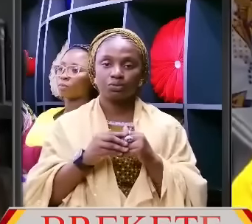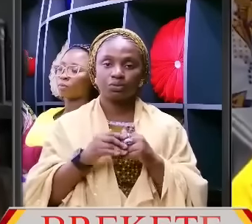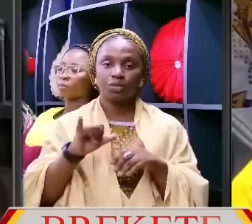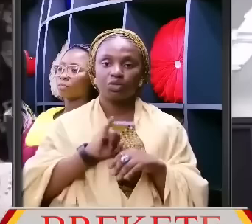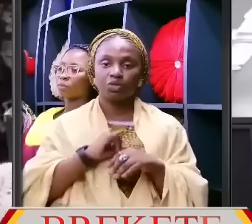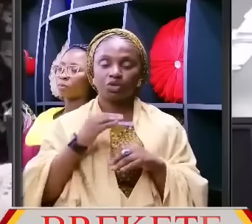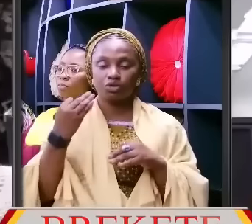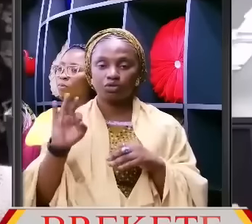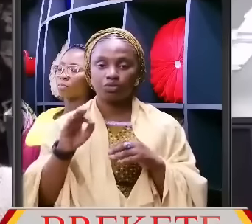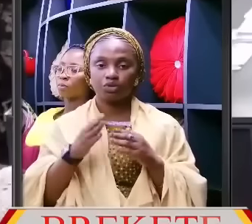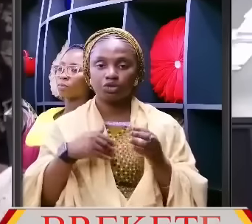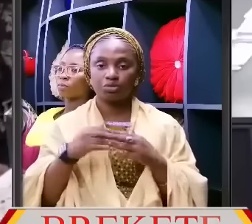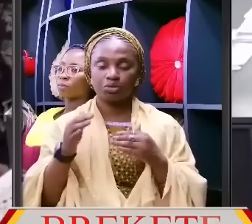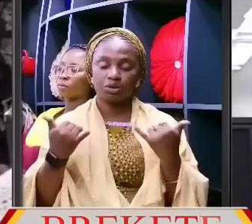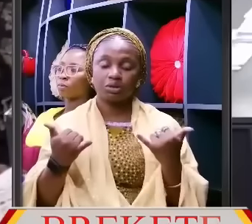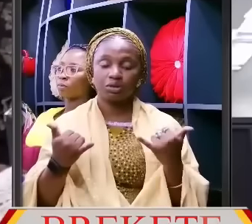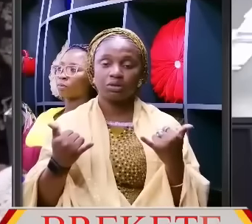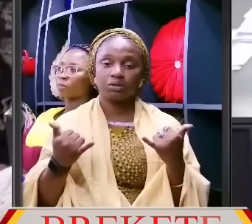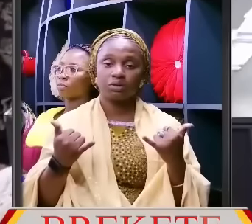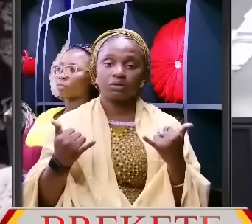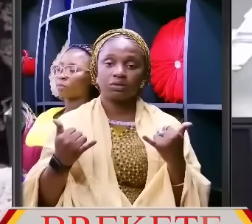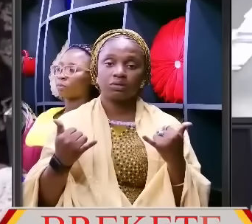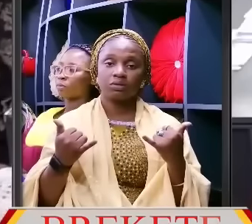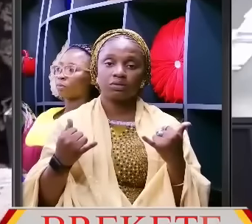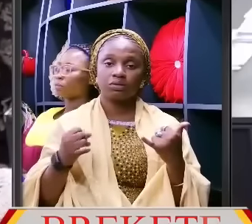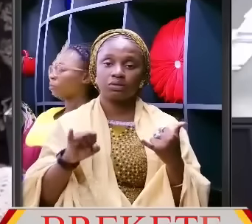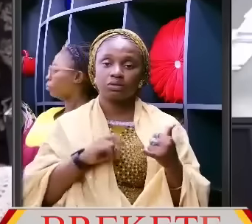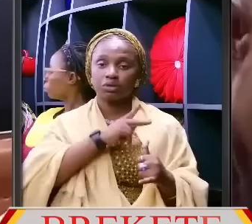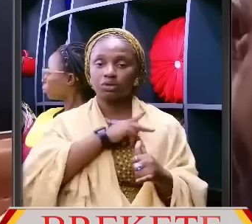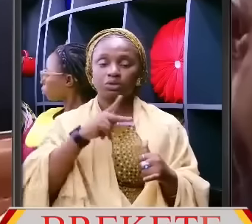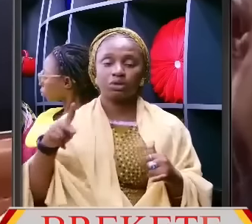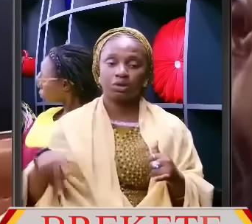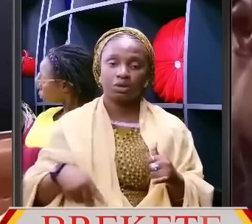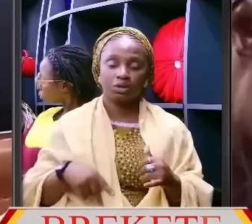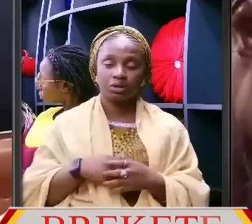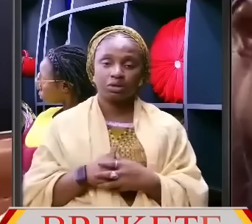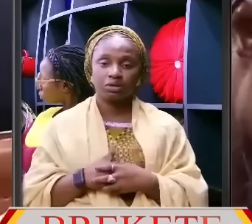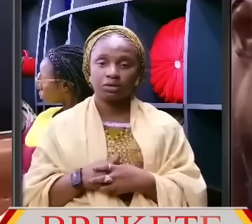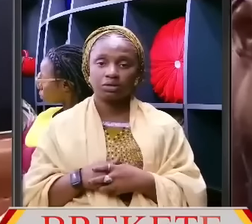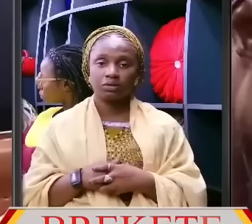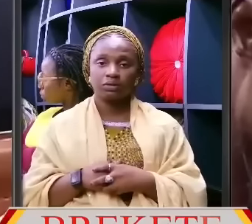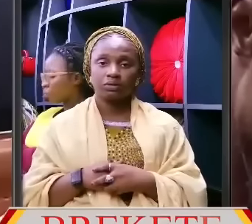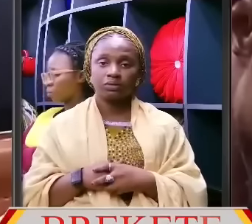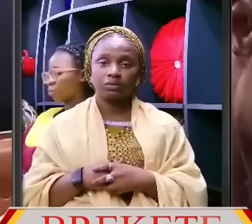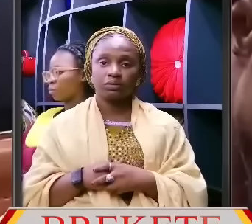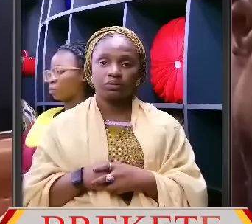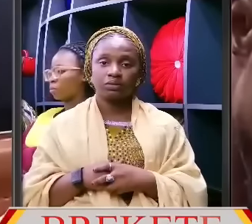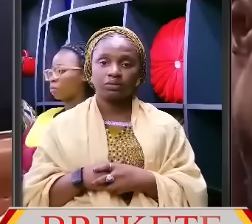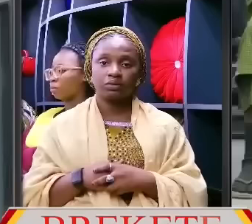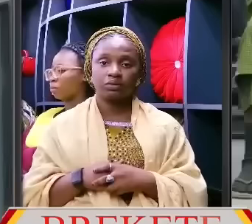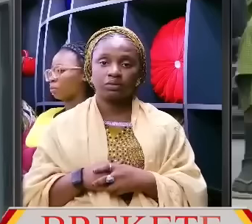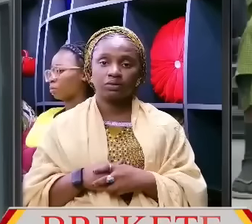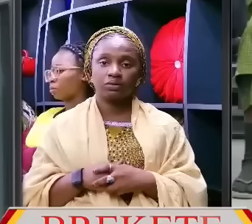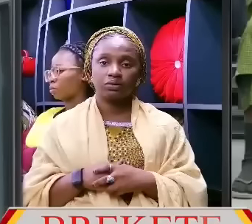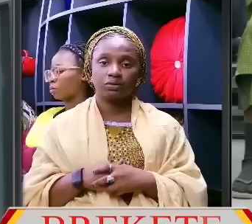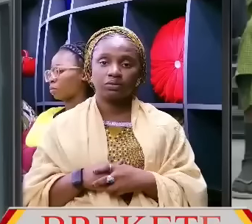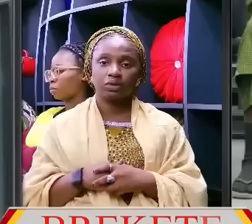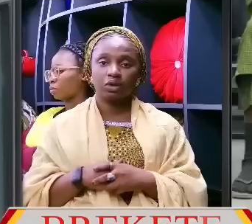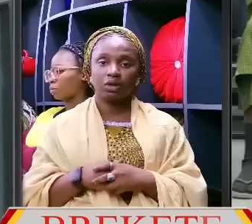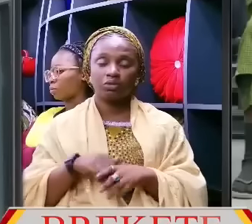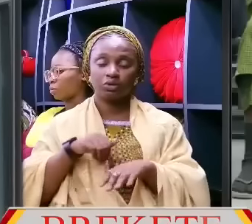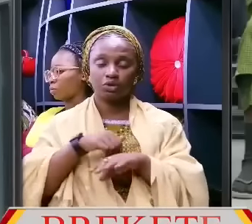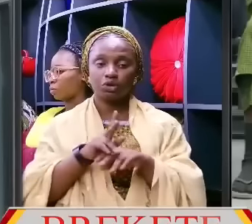conclude. Was that Hannes? Say Hannes. Oh, Bazaya, Nara Konigwini. He has already sent